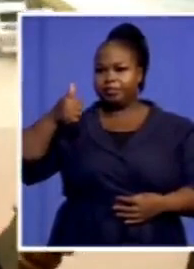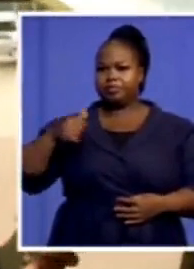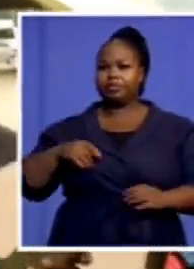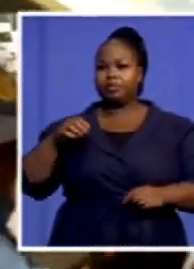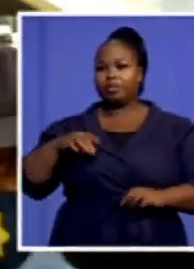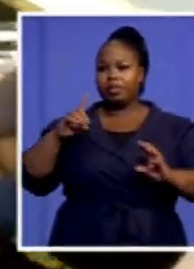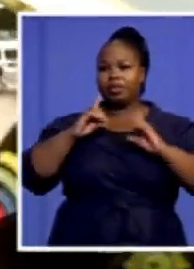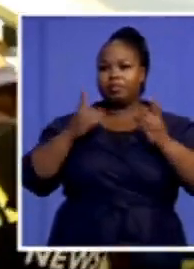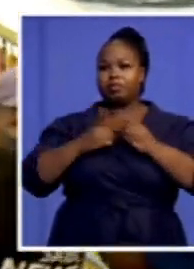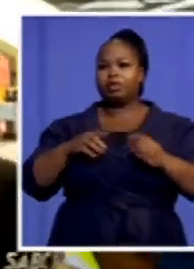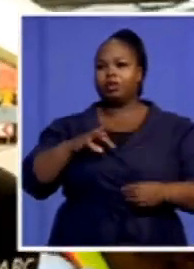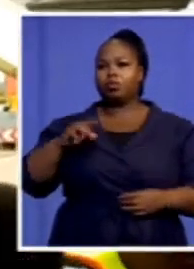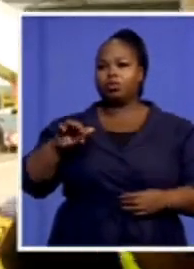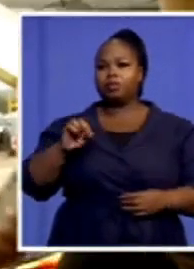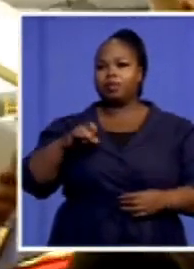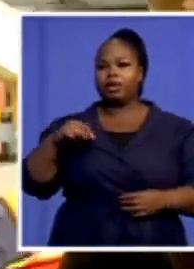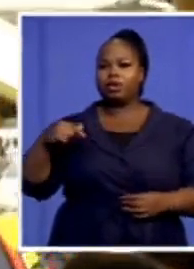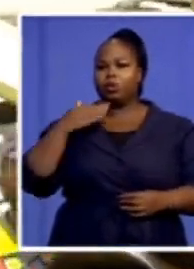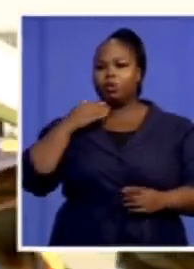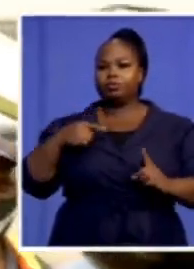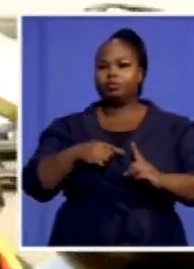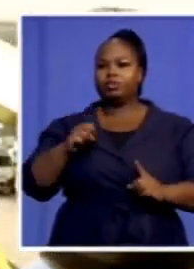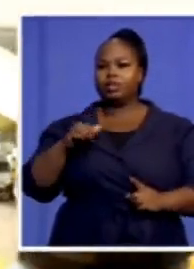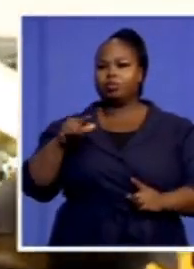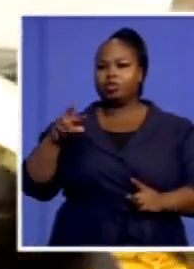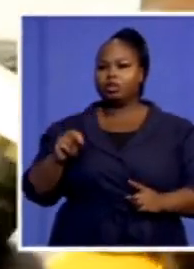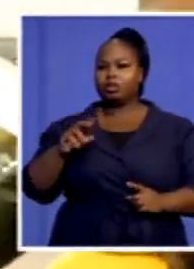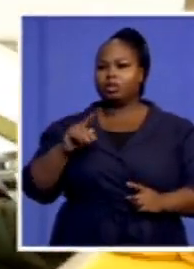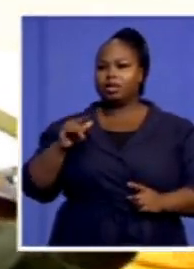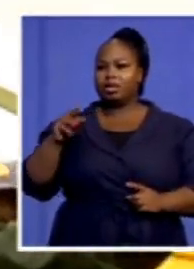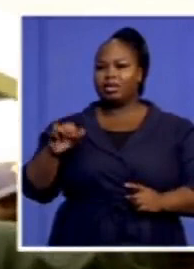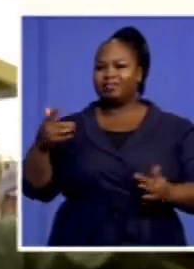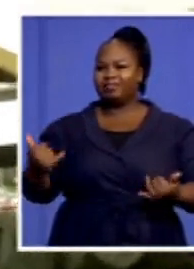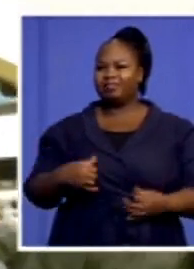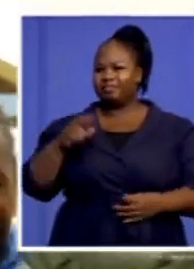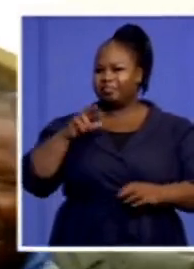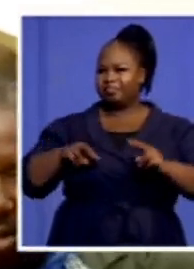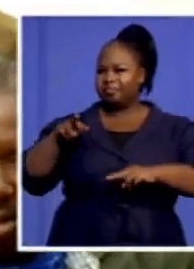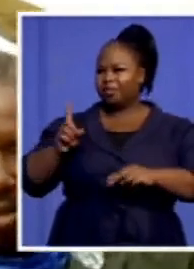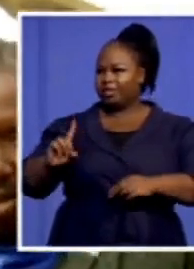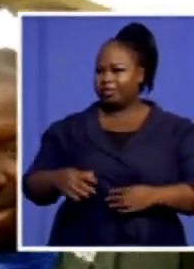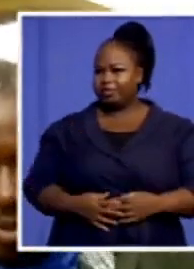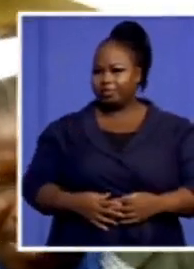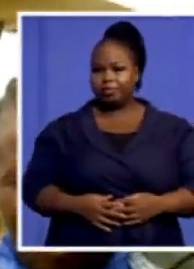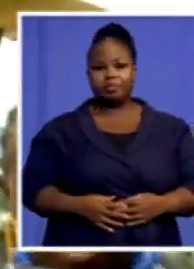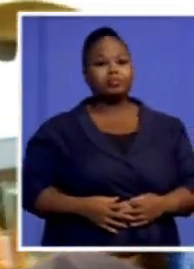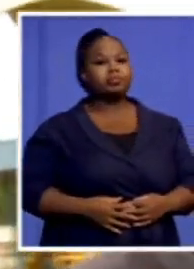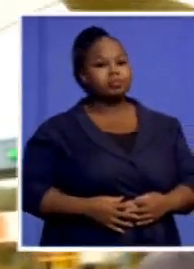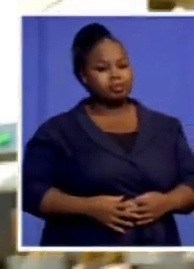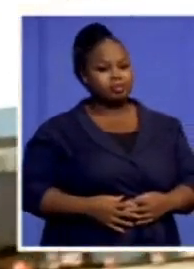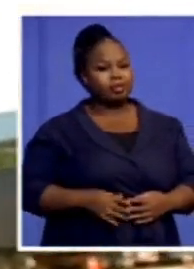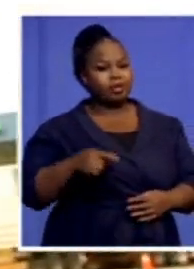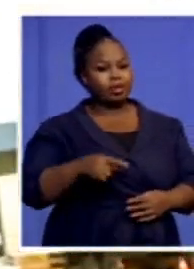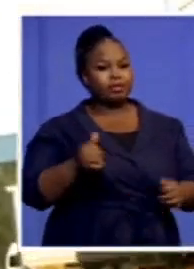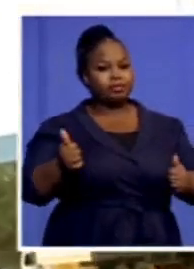Simon Kekana. Mr. Kekana, what are you currently inspecting at the moment? Yeah, this is a joint activation with